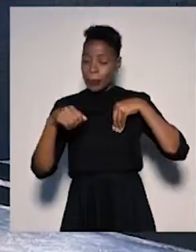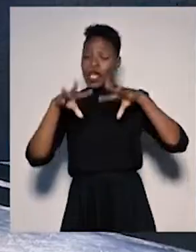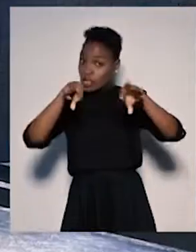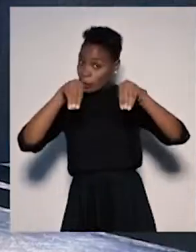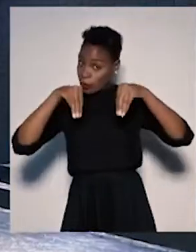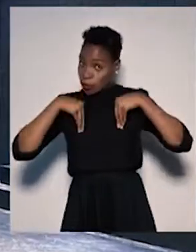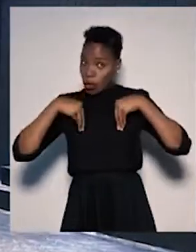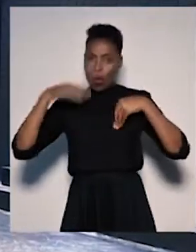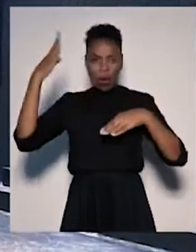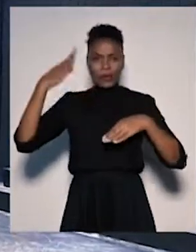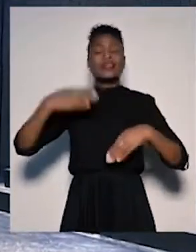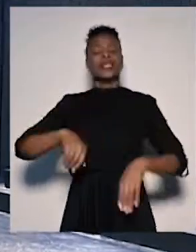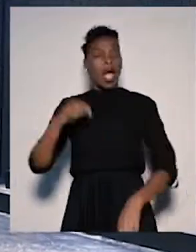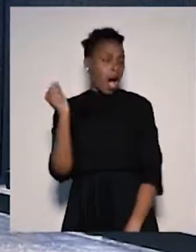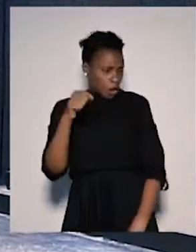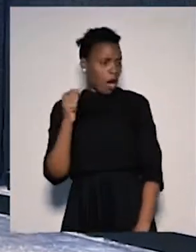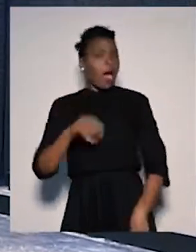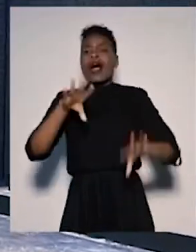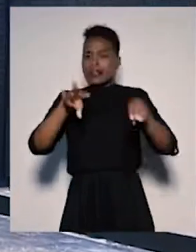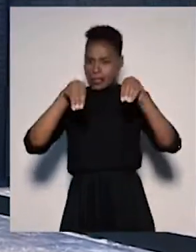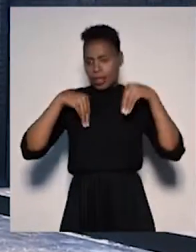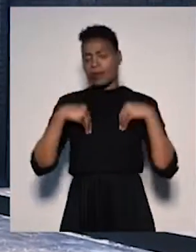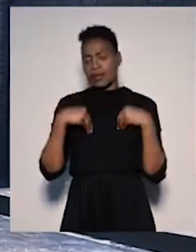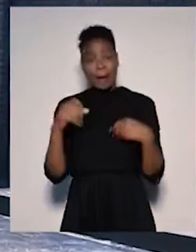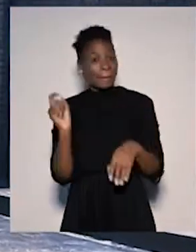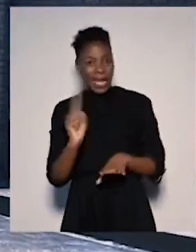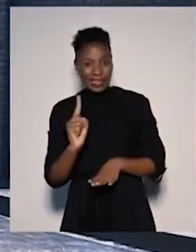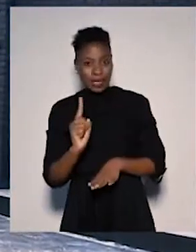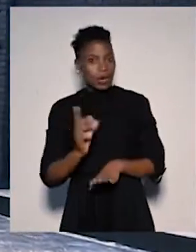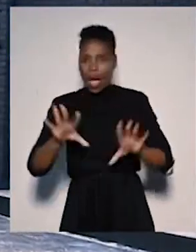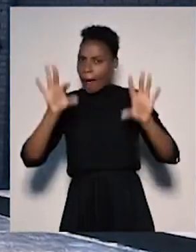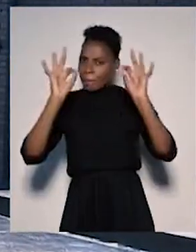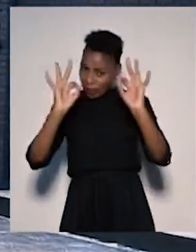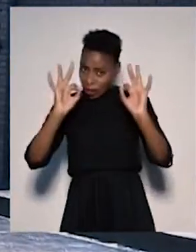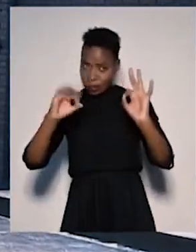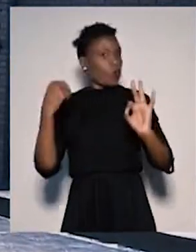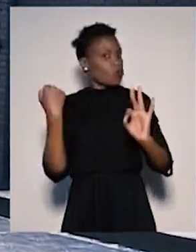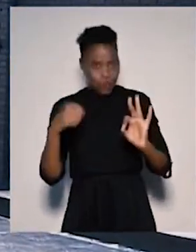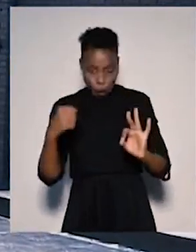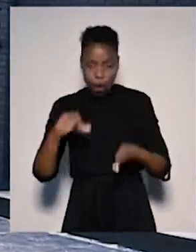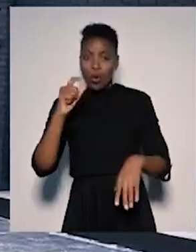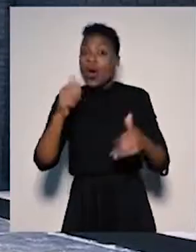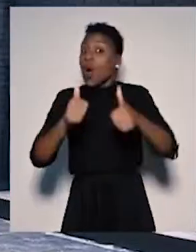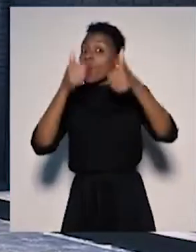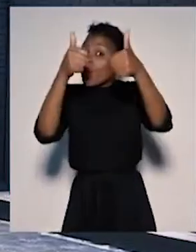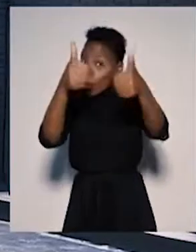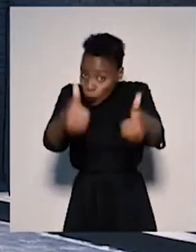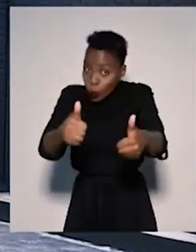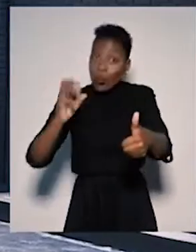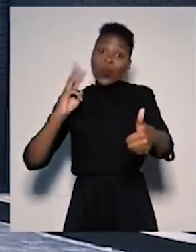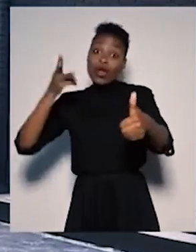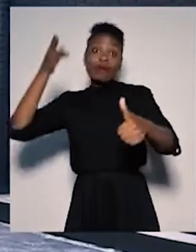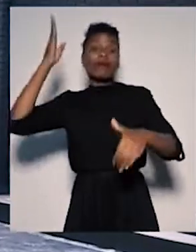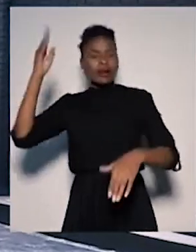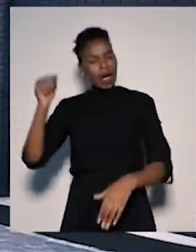of God, God just accepts it. I'm going to explain, God just accepts it, but it's not his perfect will. The good will of God is good, Mara.